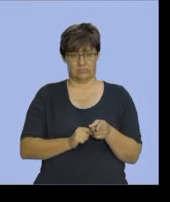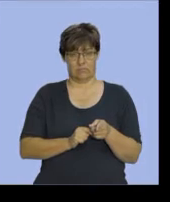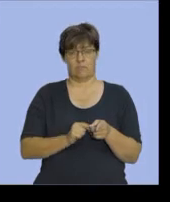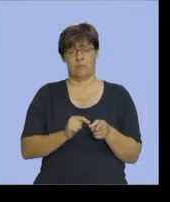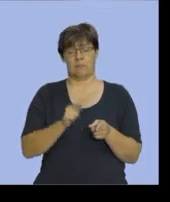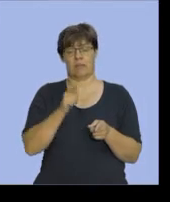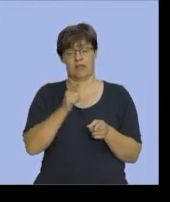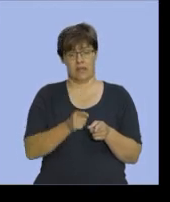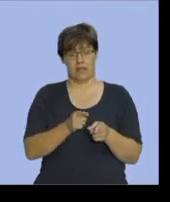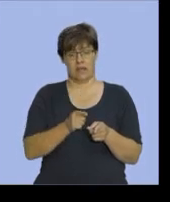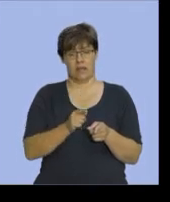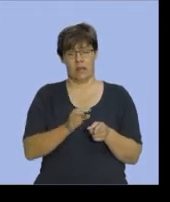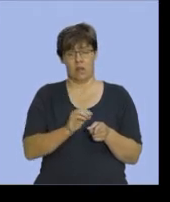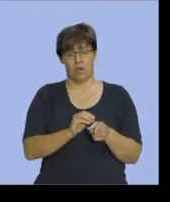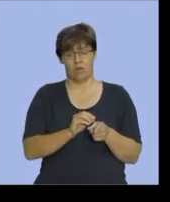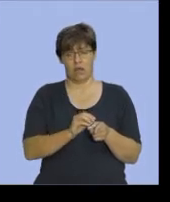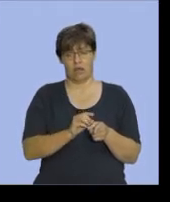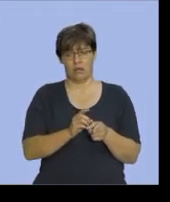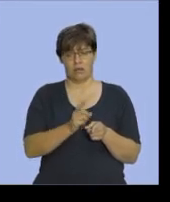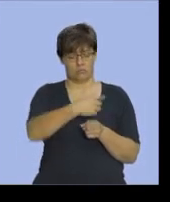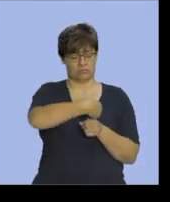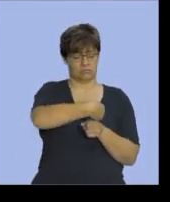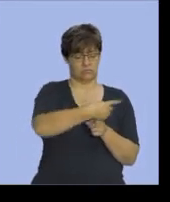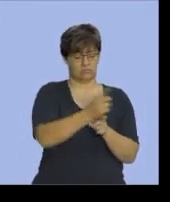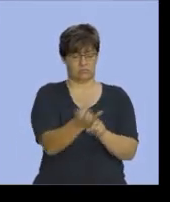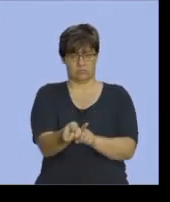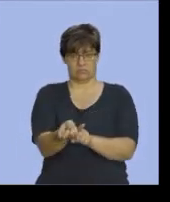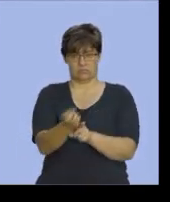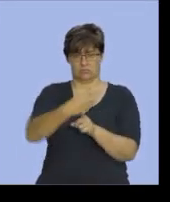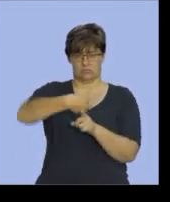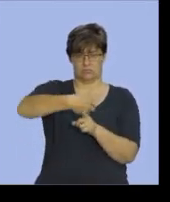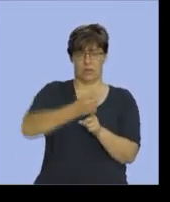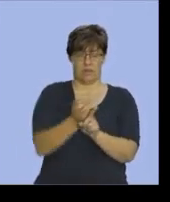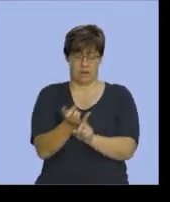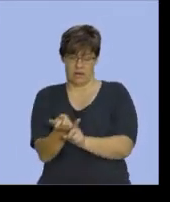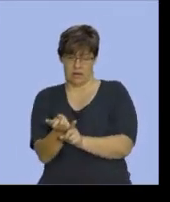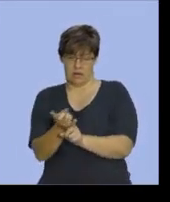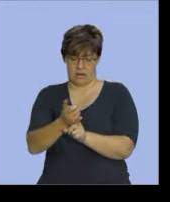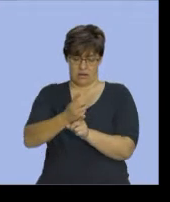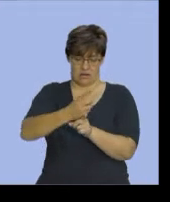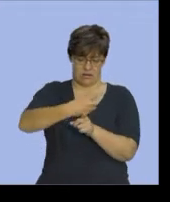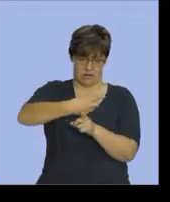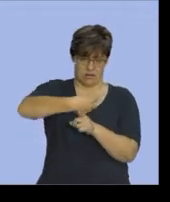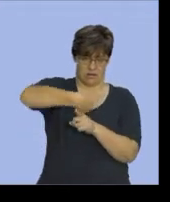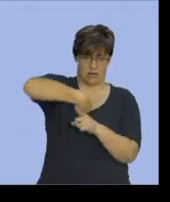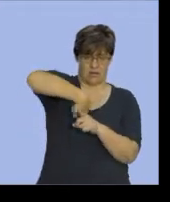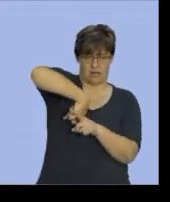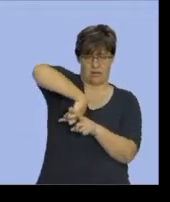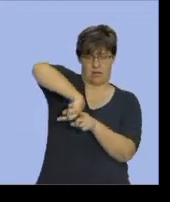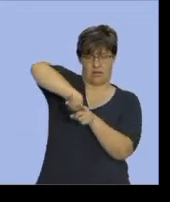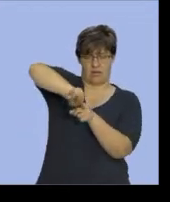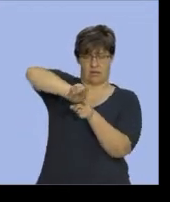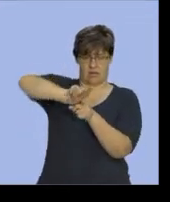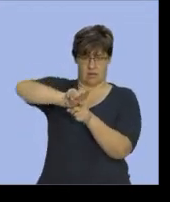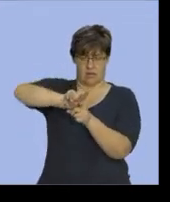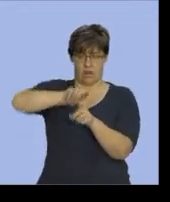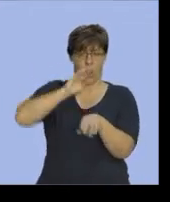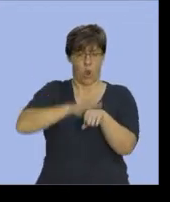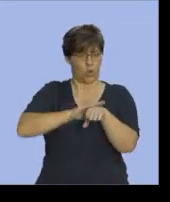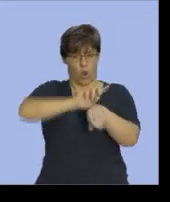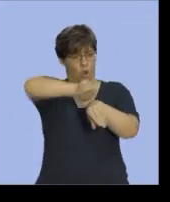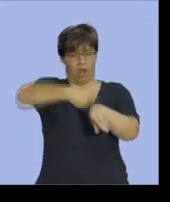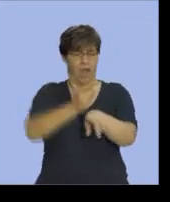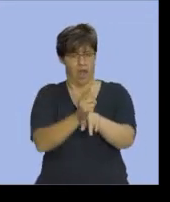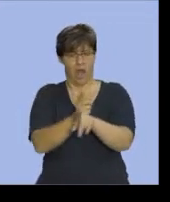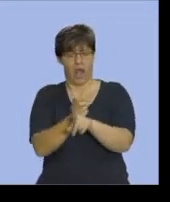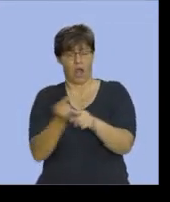intersection of the axis, and then it moves around the origin in an anti-clockwise direction. For us to